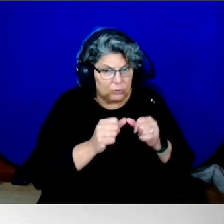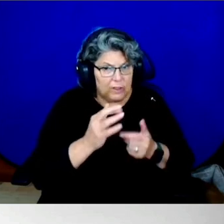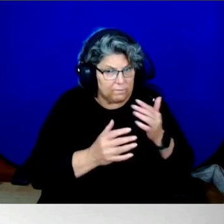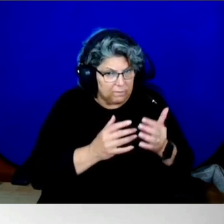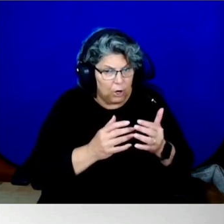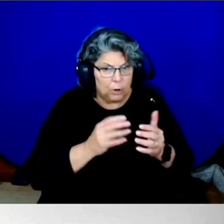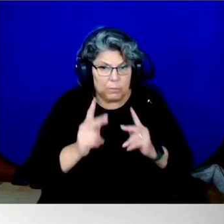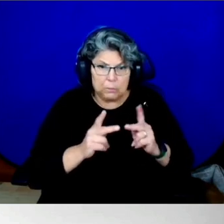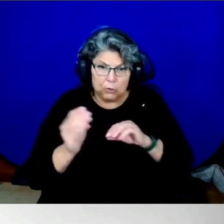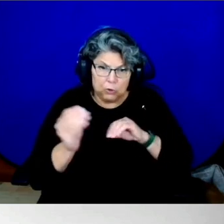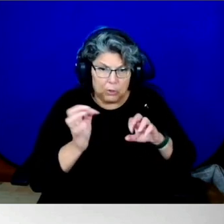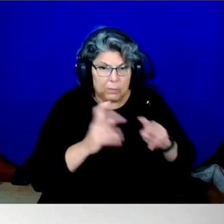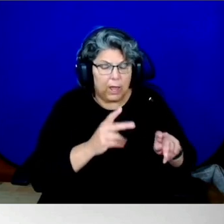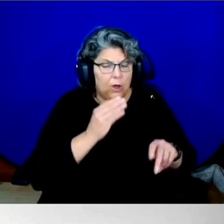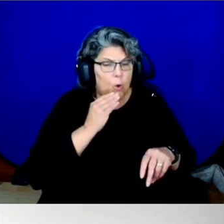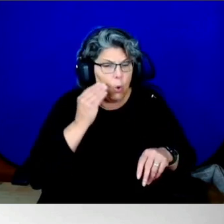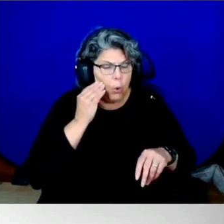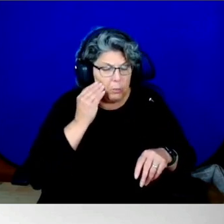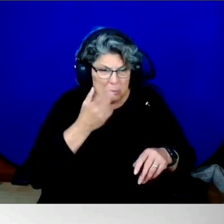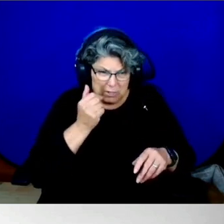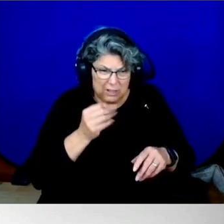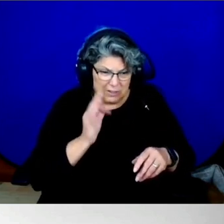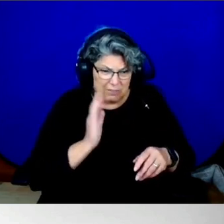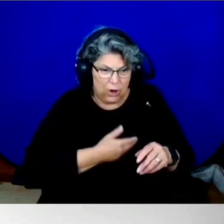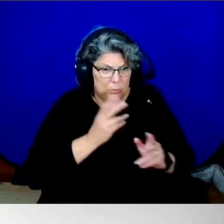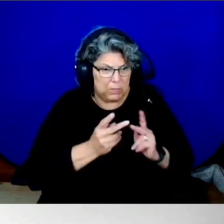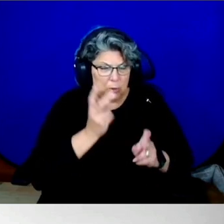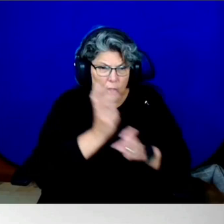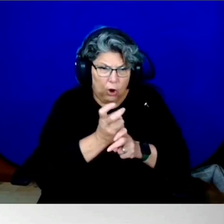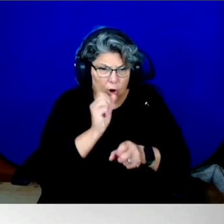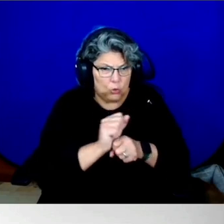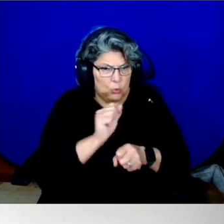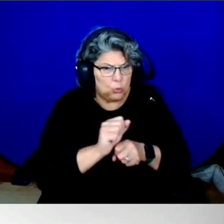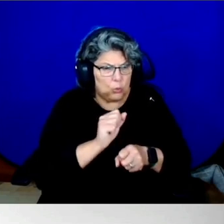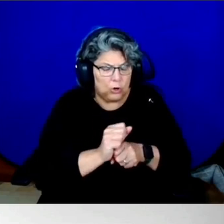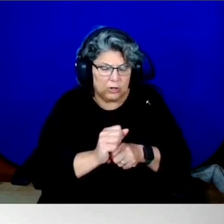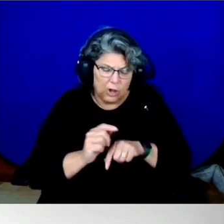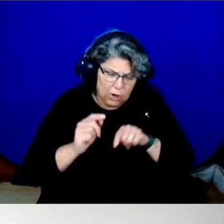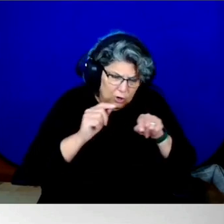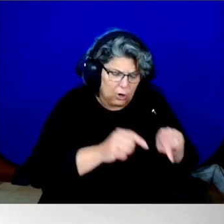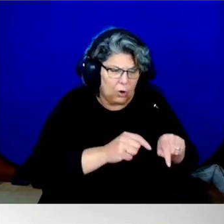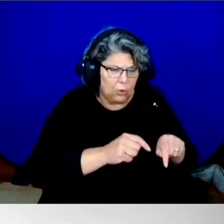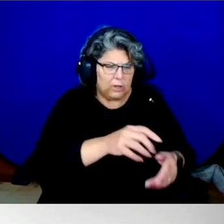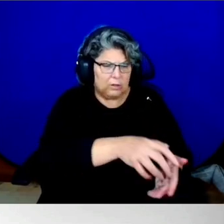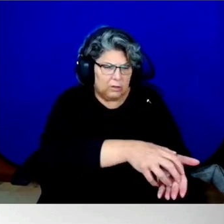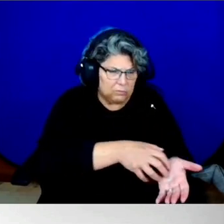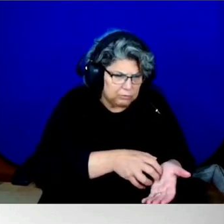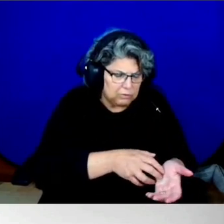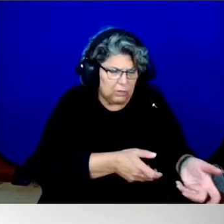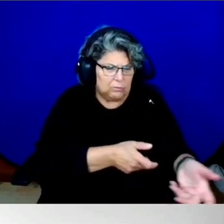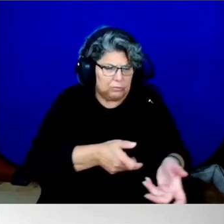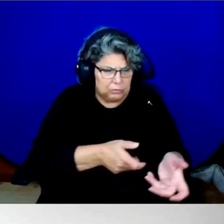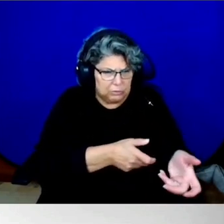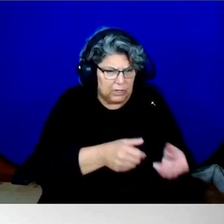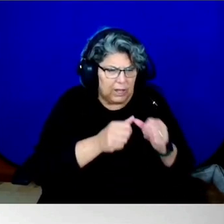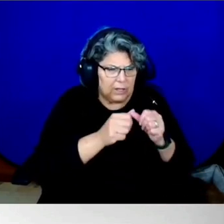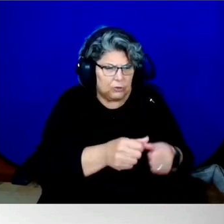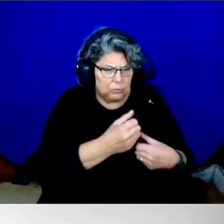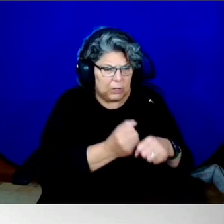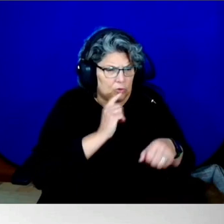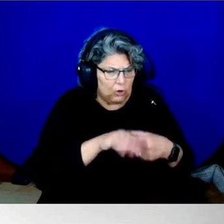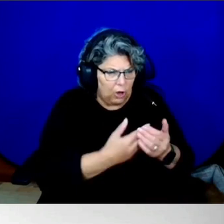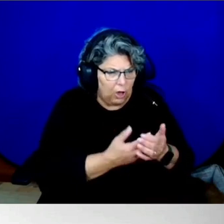hard work of the folks on the ground, getting out there, putting the fire out, and continue to mop up those hot spots. But we want to